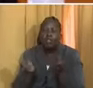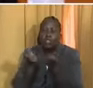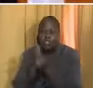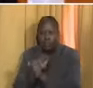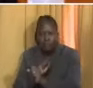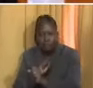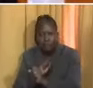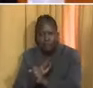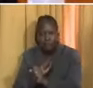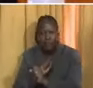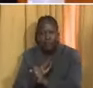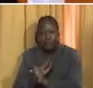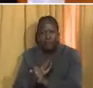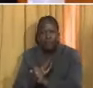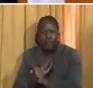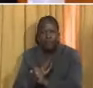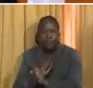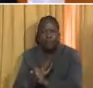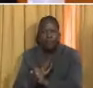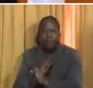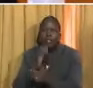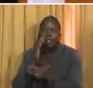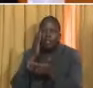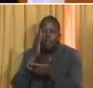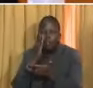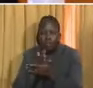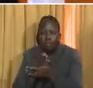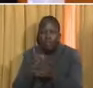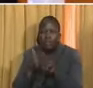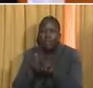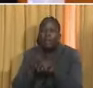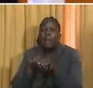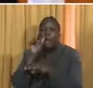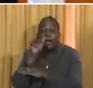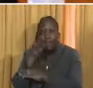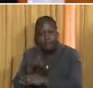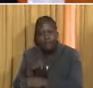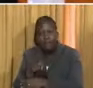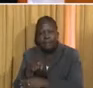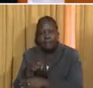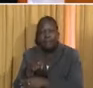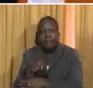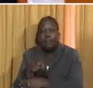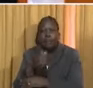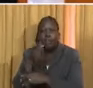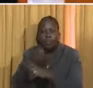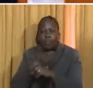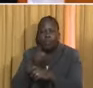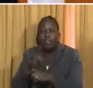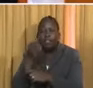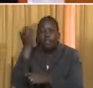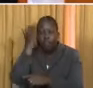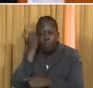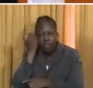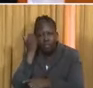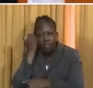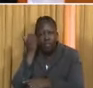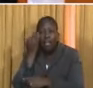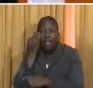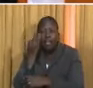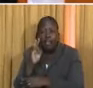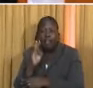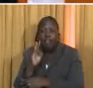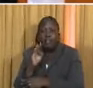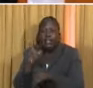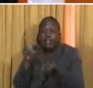257. It also sought from the court to determine whether civil